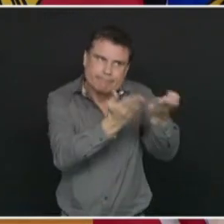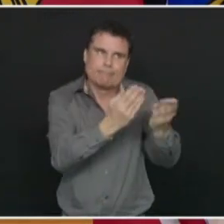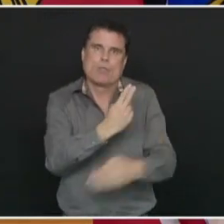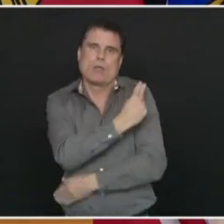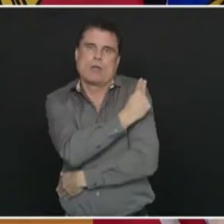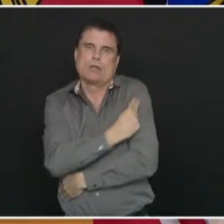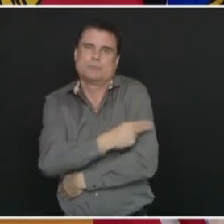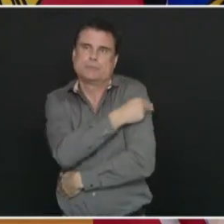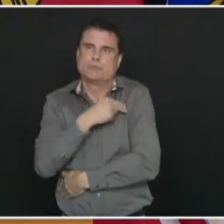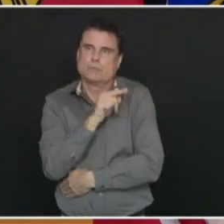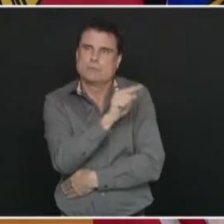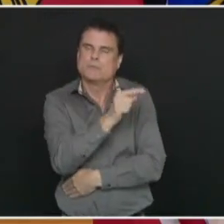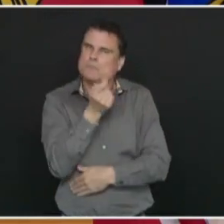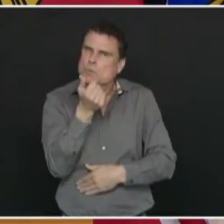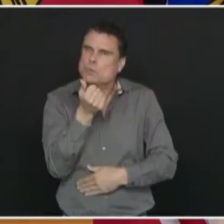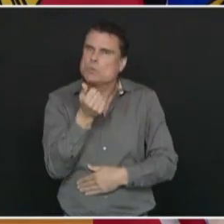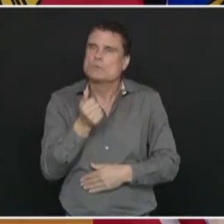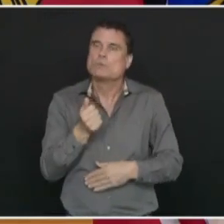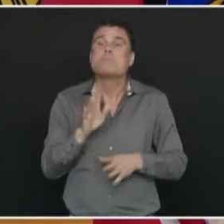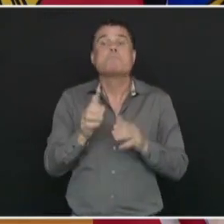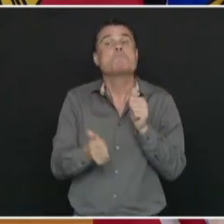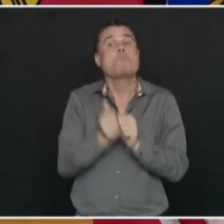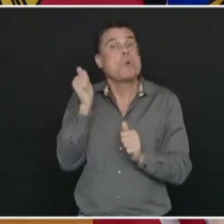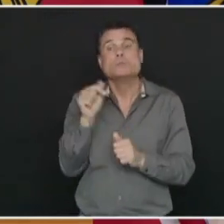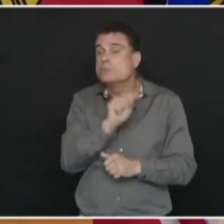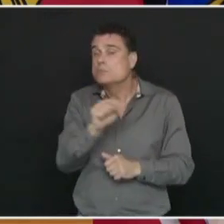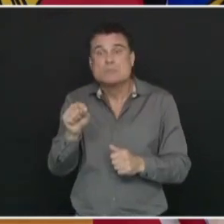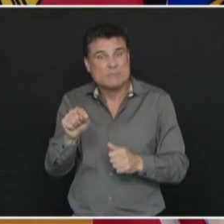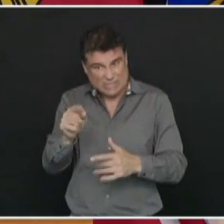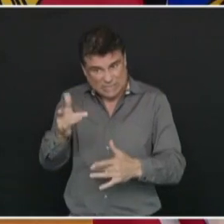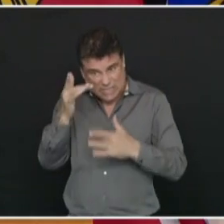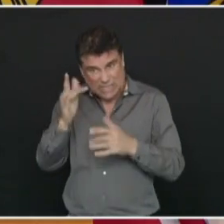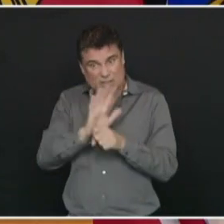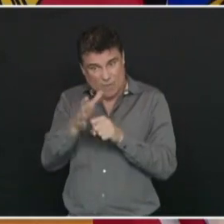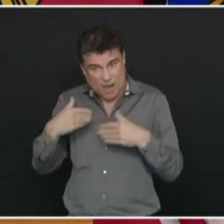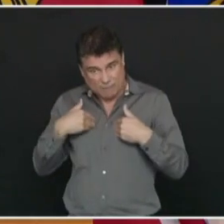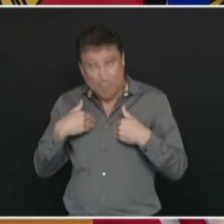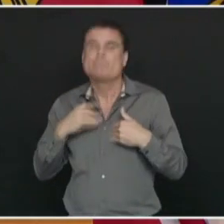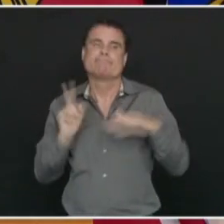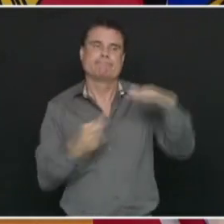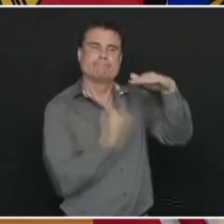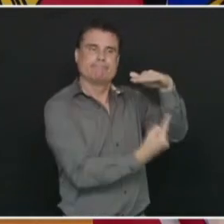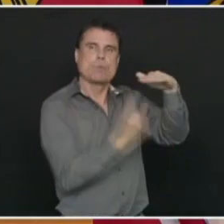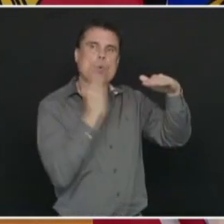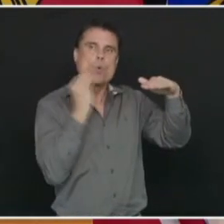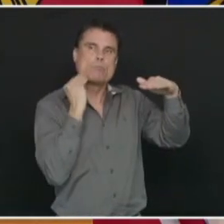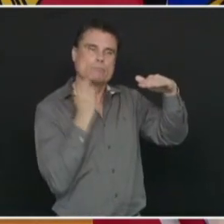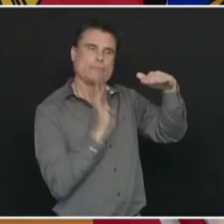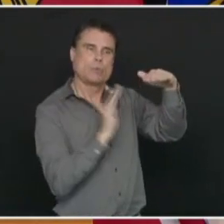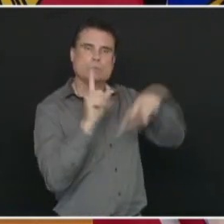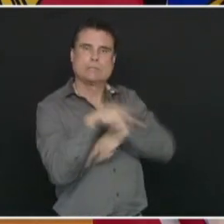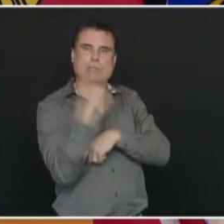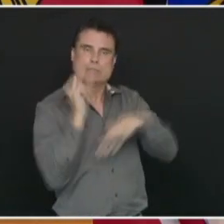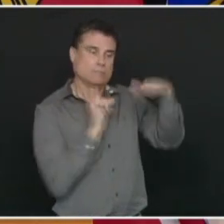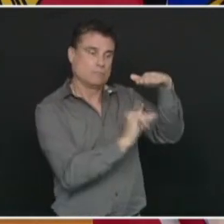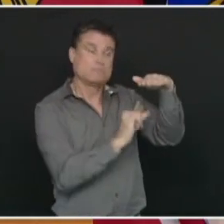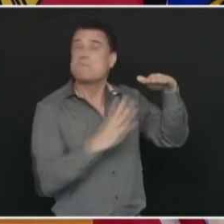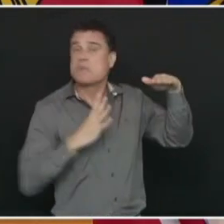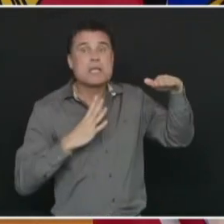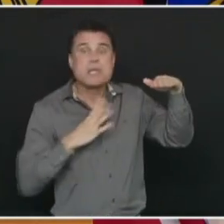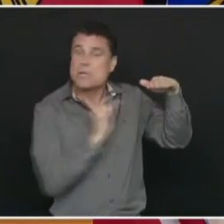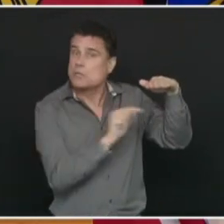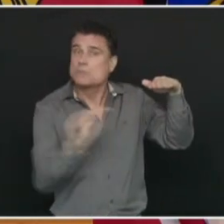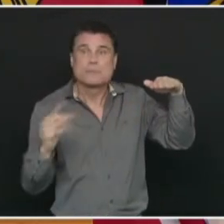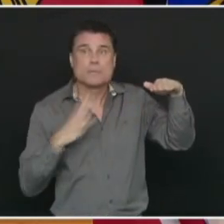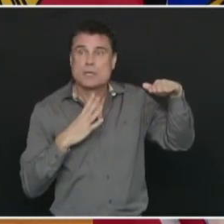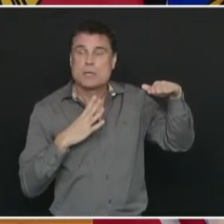with Dr. Danielle Bain-Smith in my office, who's our Deputy Provincial Health Officer for Indigenous Health and Wellness, and with many